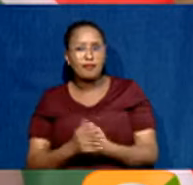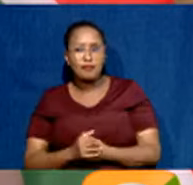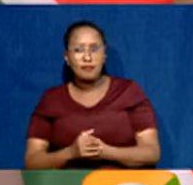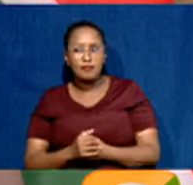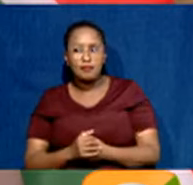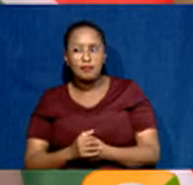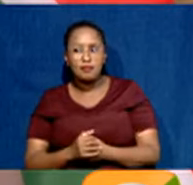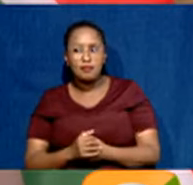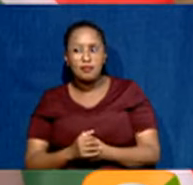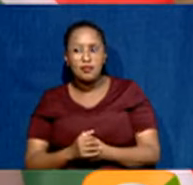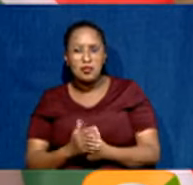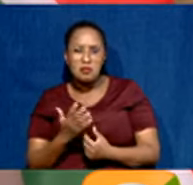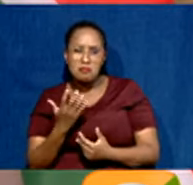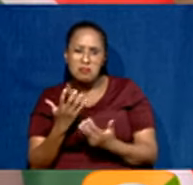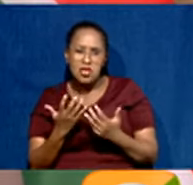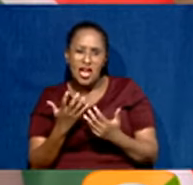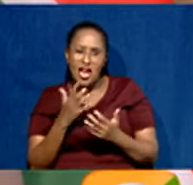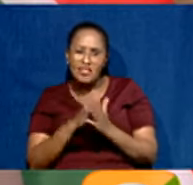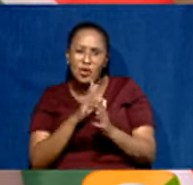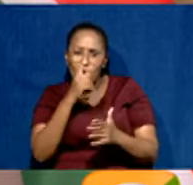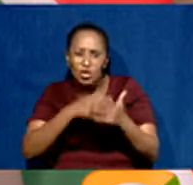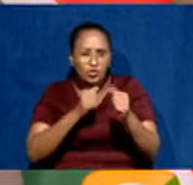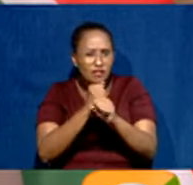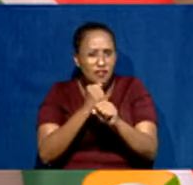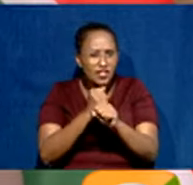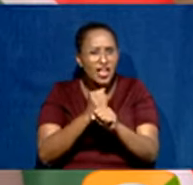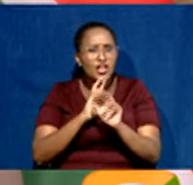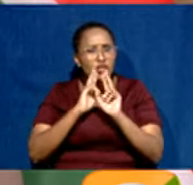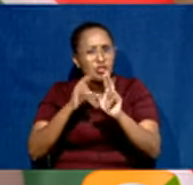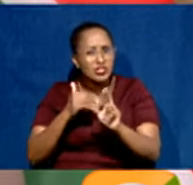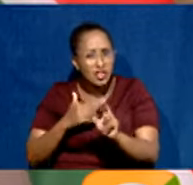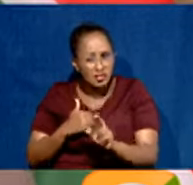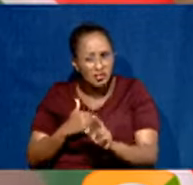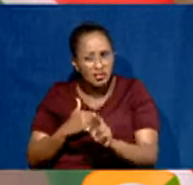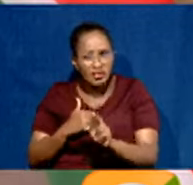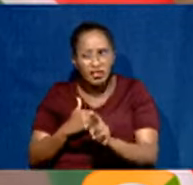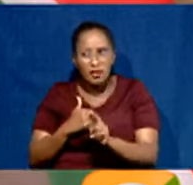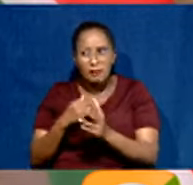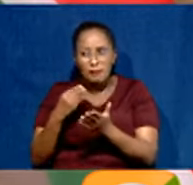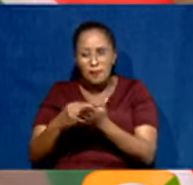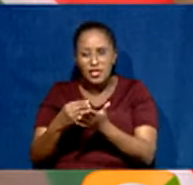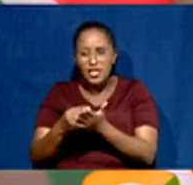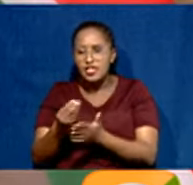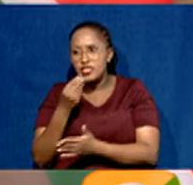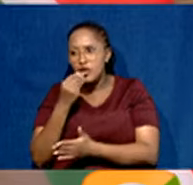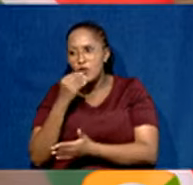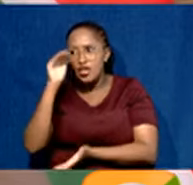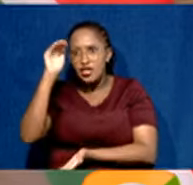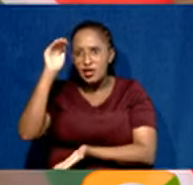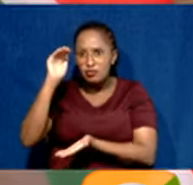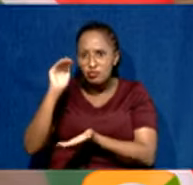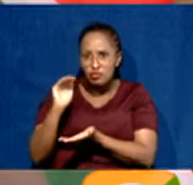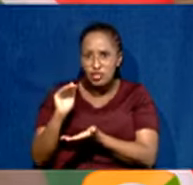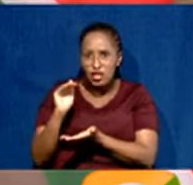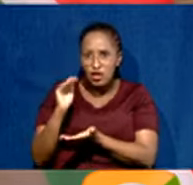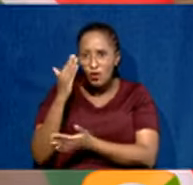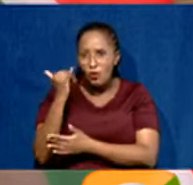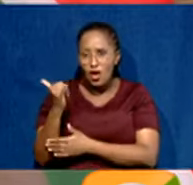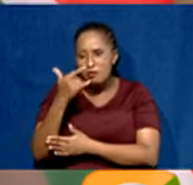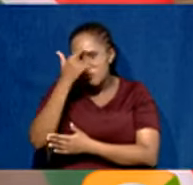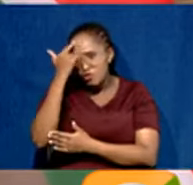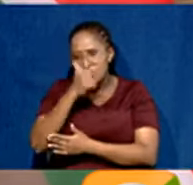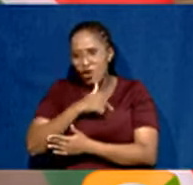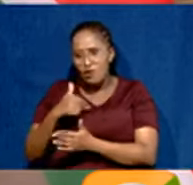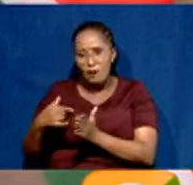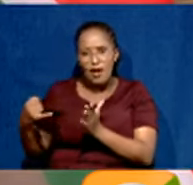it bearing results? Yes, it's bearing results. The price of food is coming down because of our